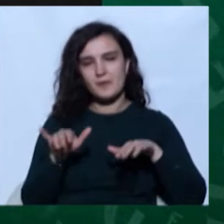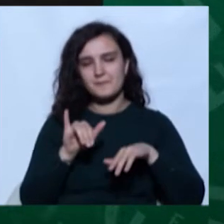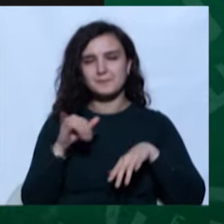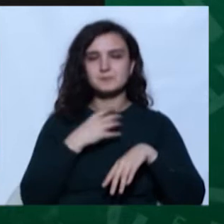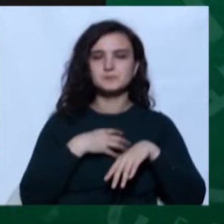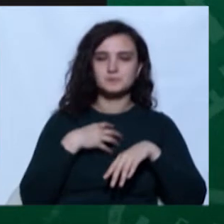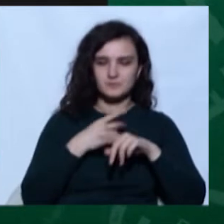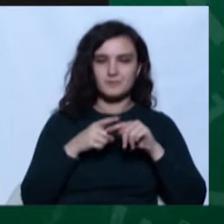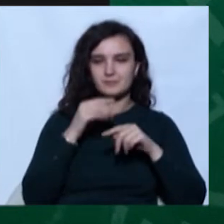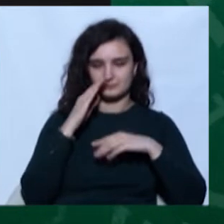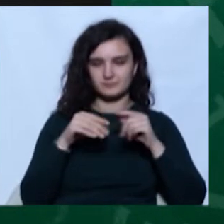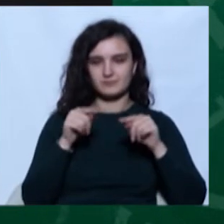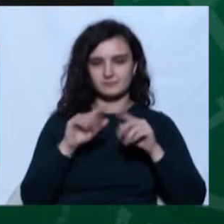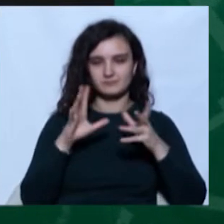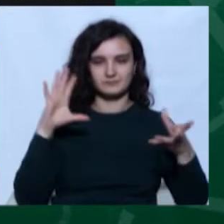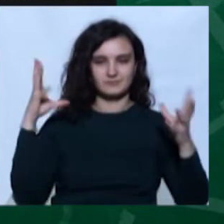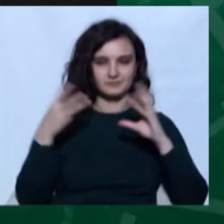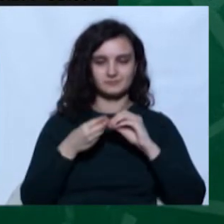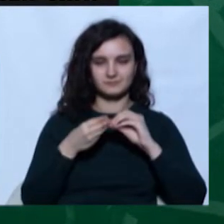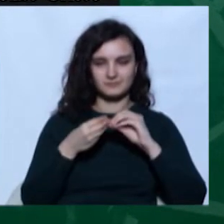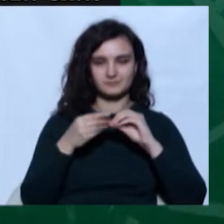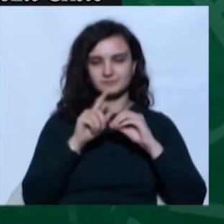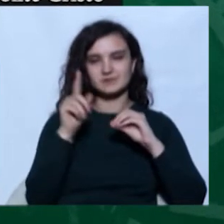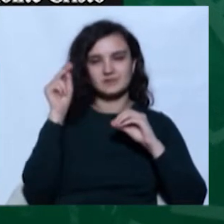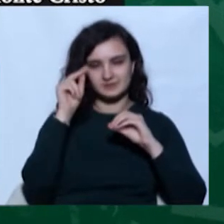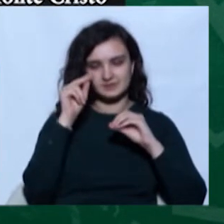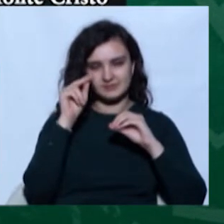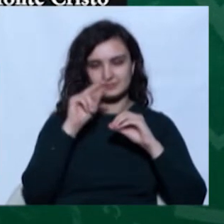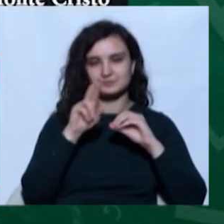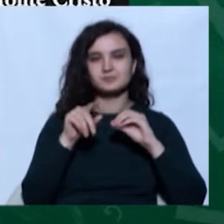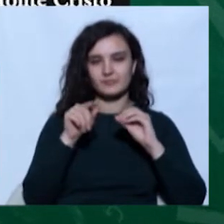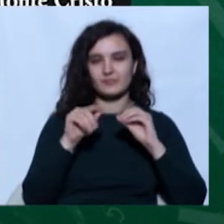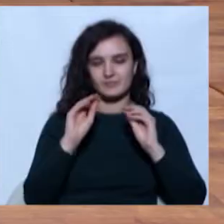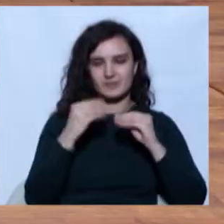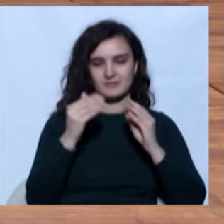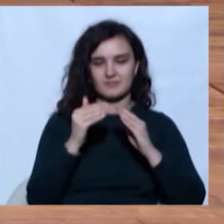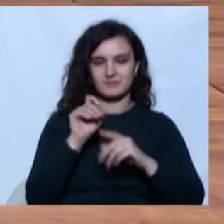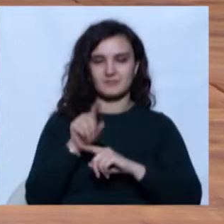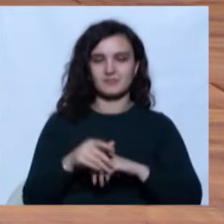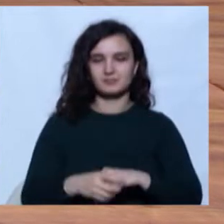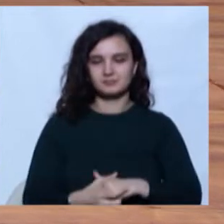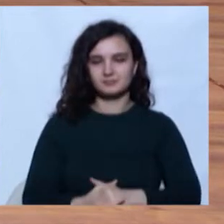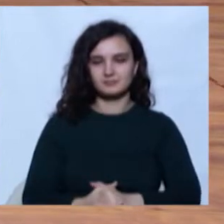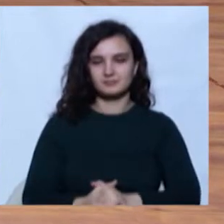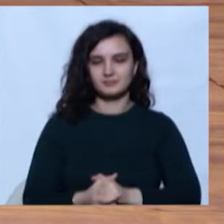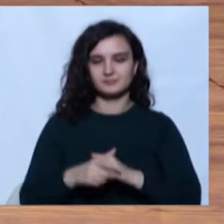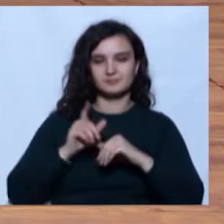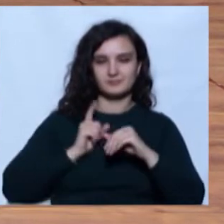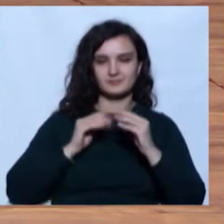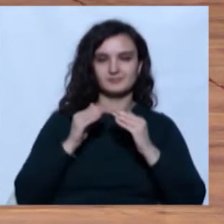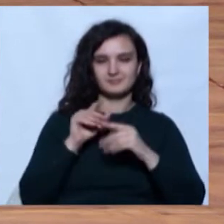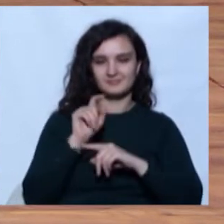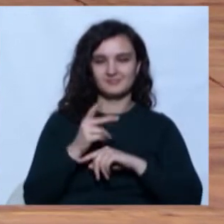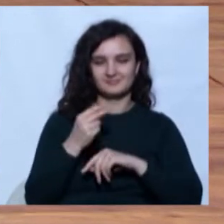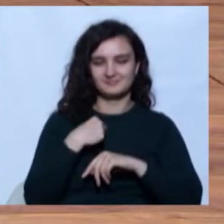themes. Then we'll conclude by reviewing what we learned and giving you some homework. I'm looking forward to the homework. Me